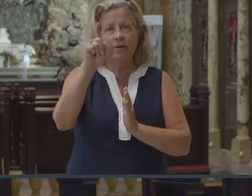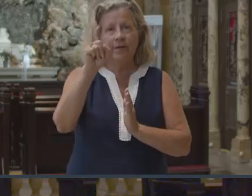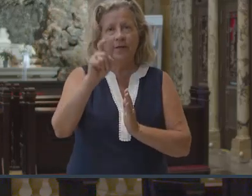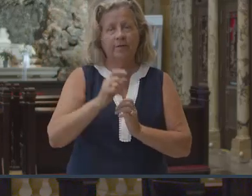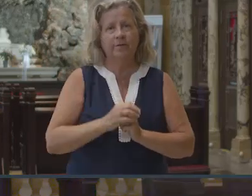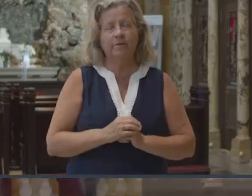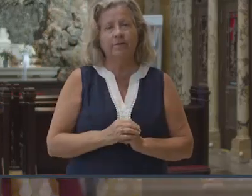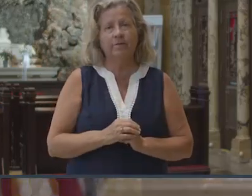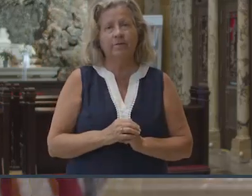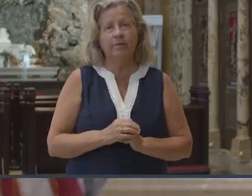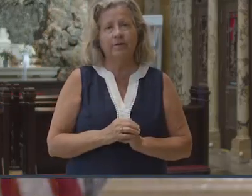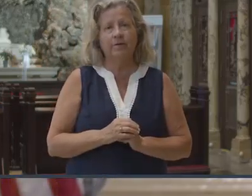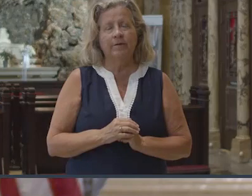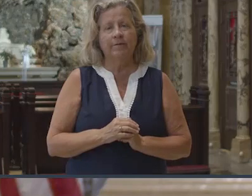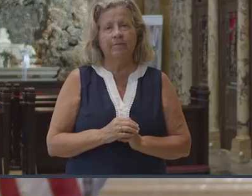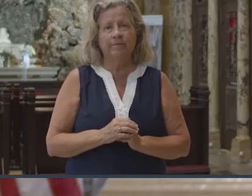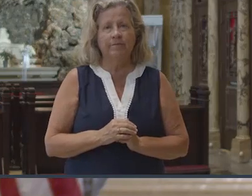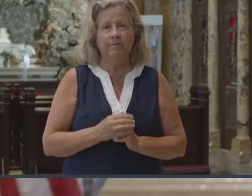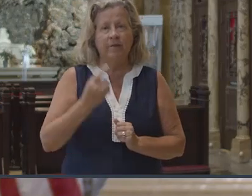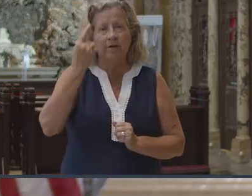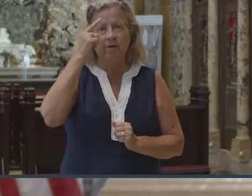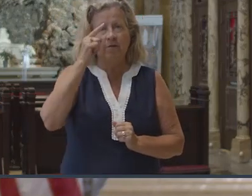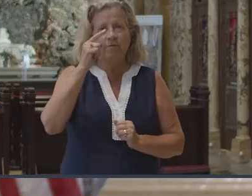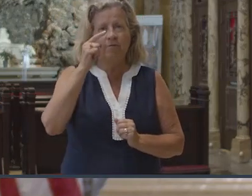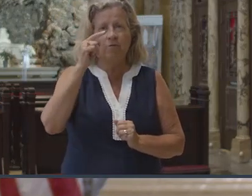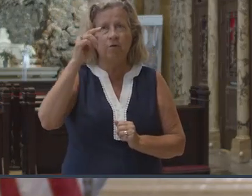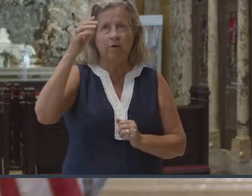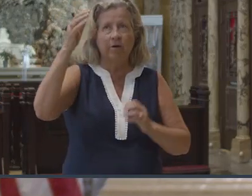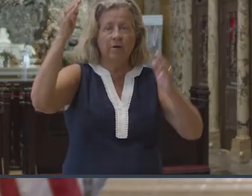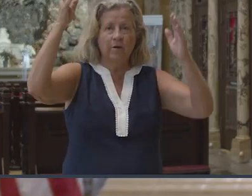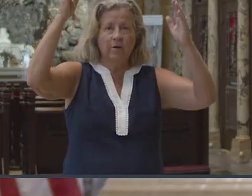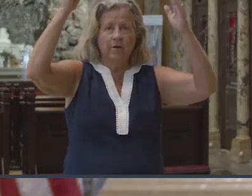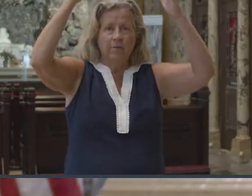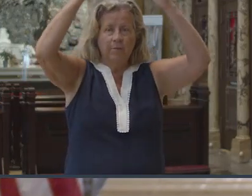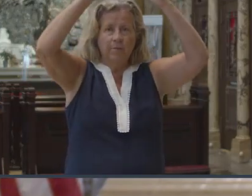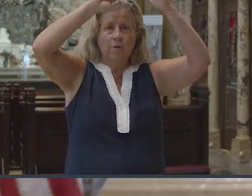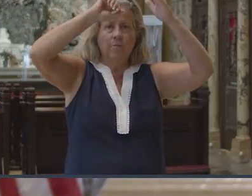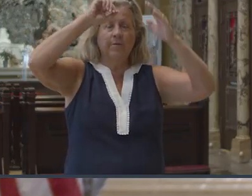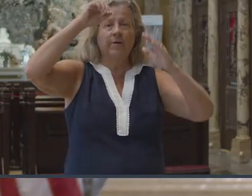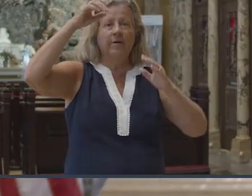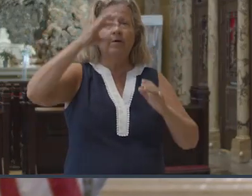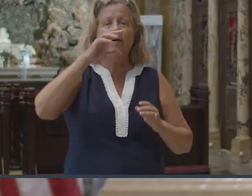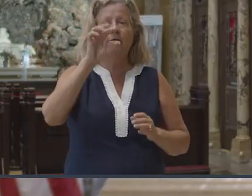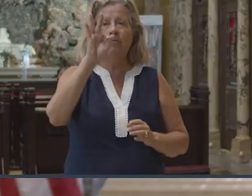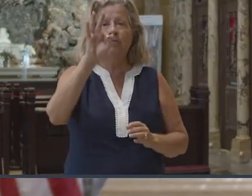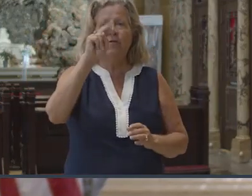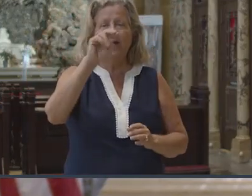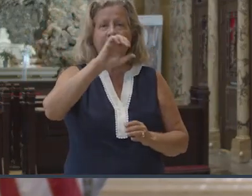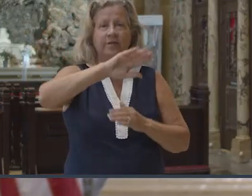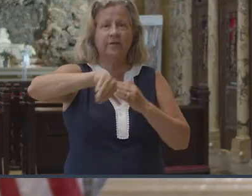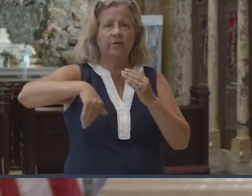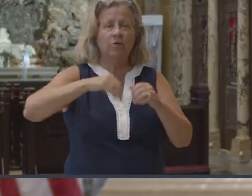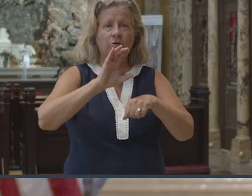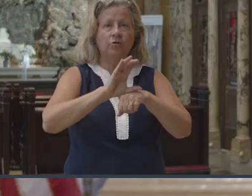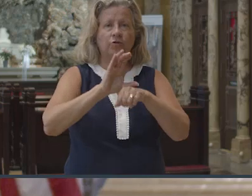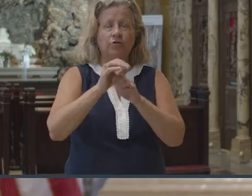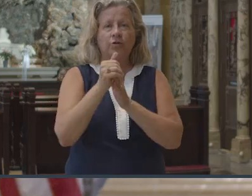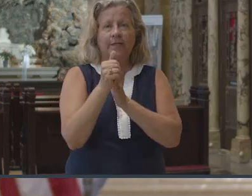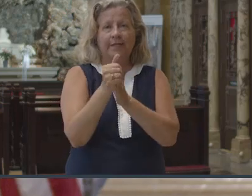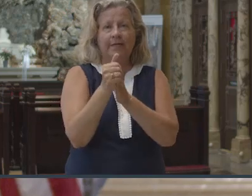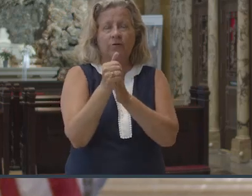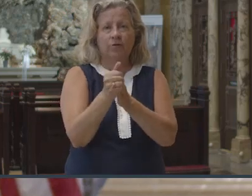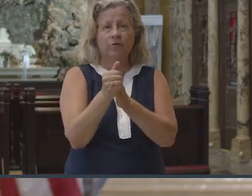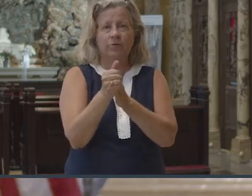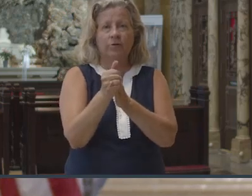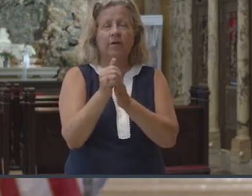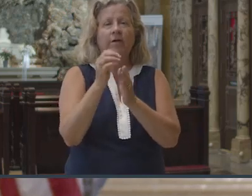confidence. For Pope Francis and all church leaders, may the Spirit continue to guide and inspire